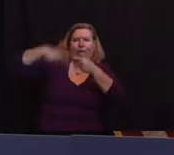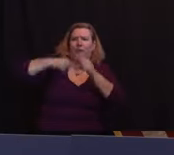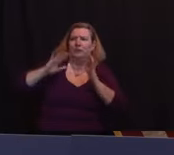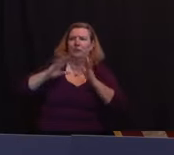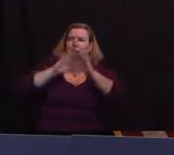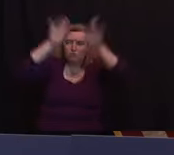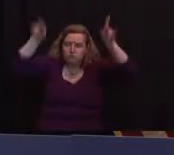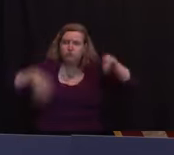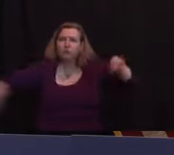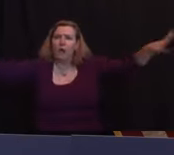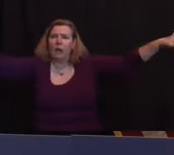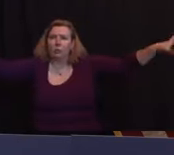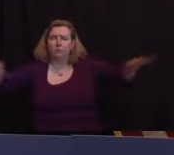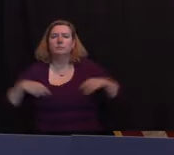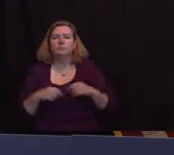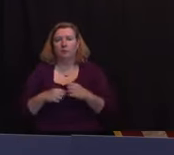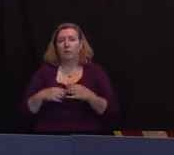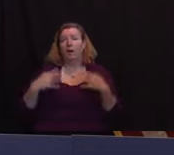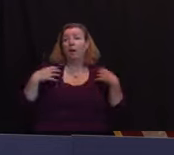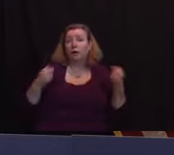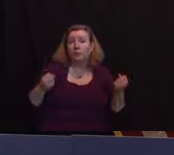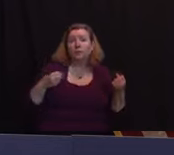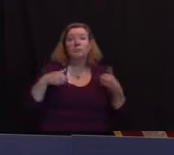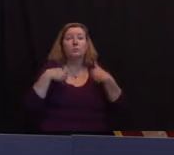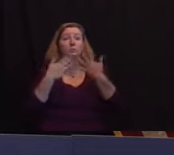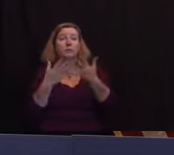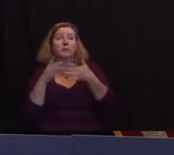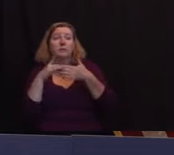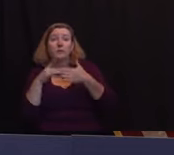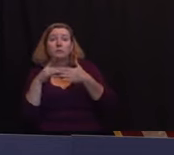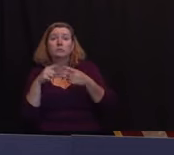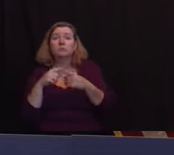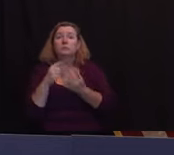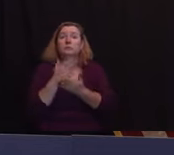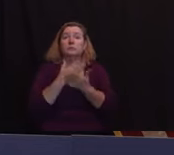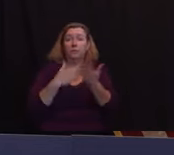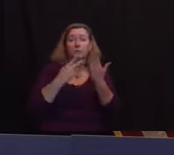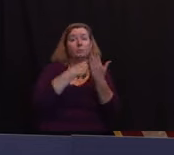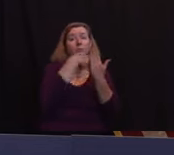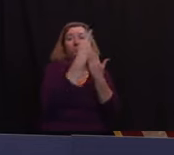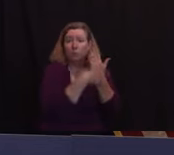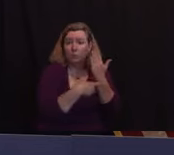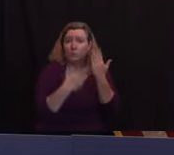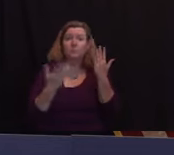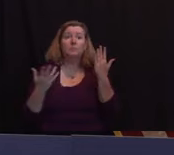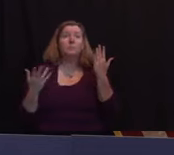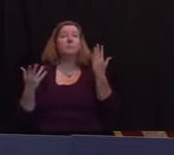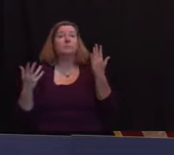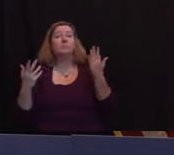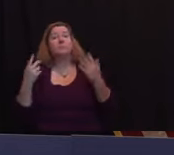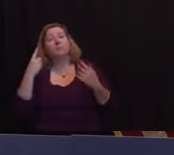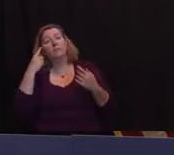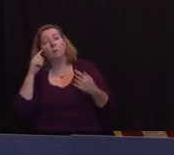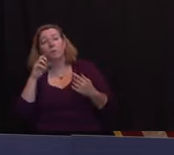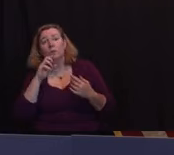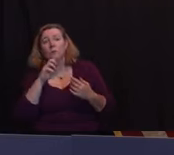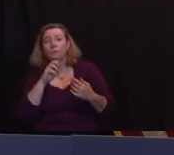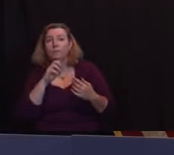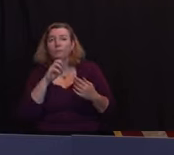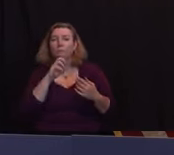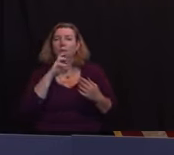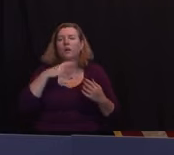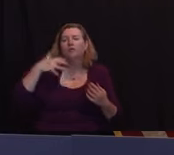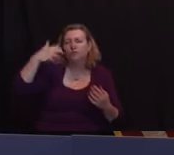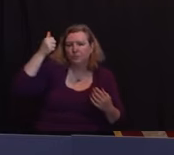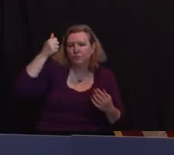The department also issued guidance this week to programs of all-inclusive care for the elderly, our PACE programs. The